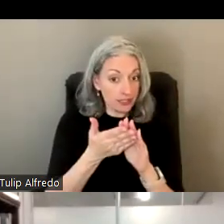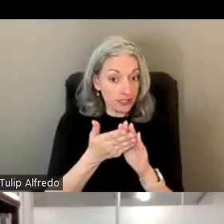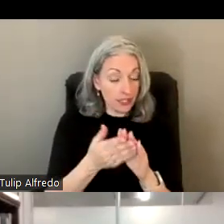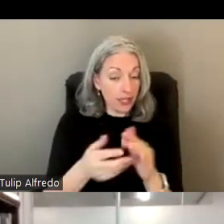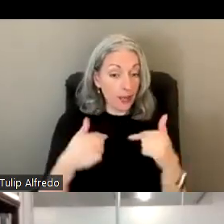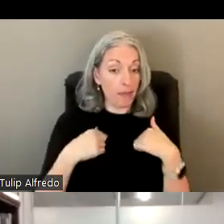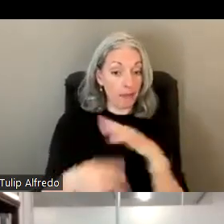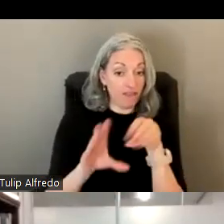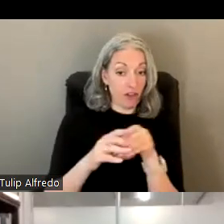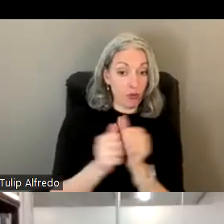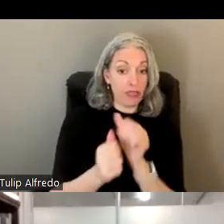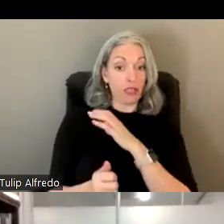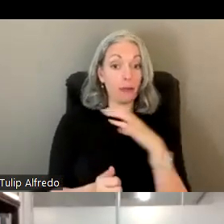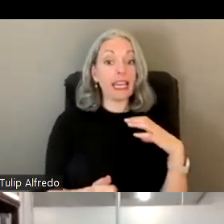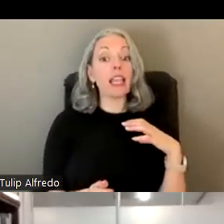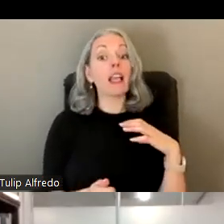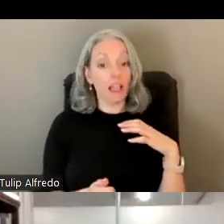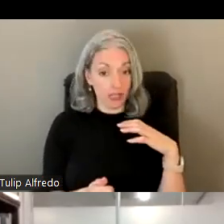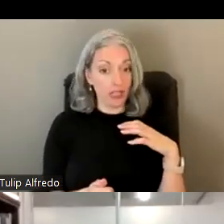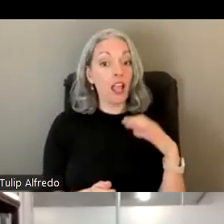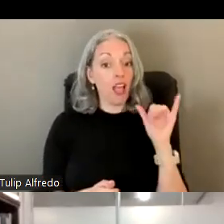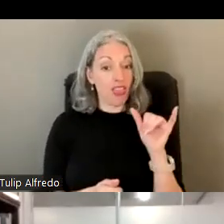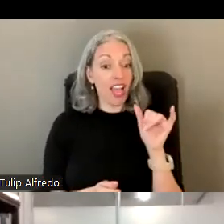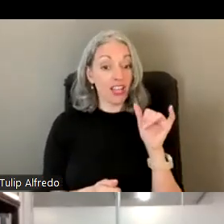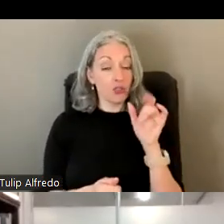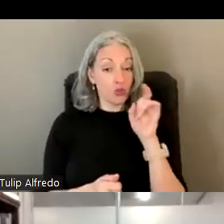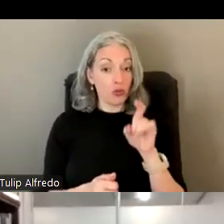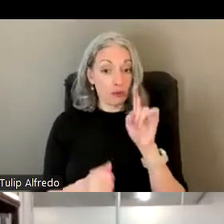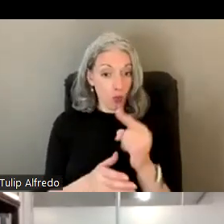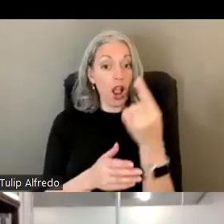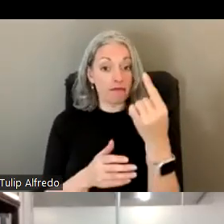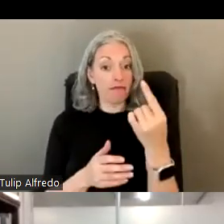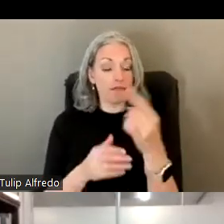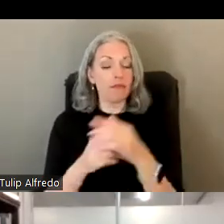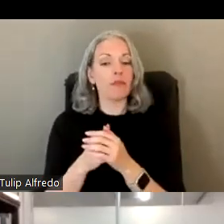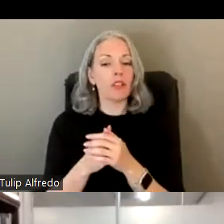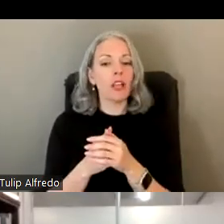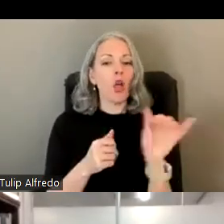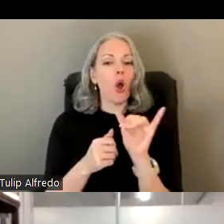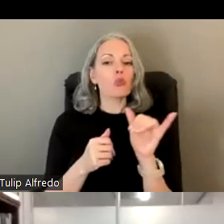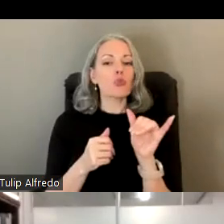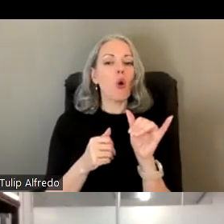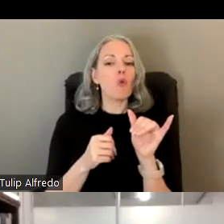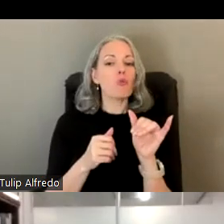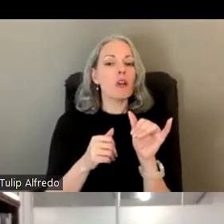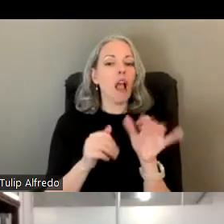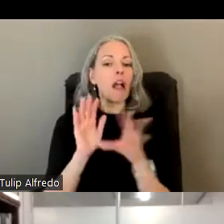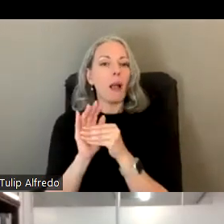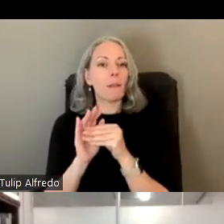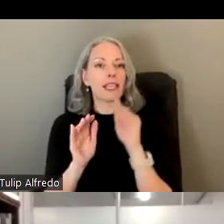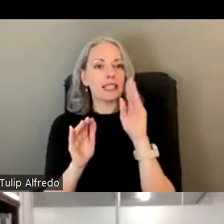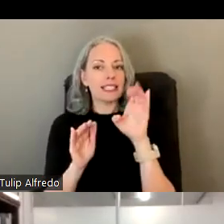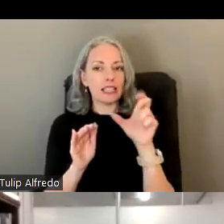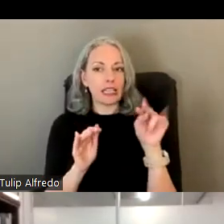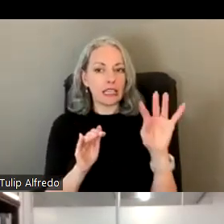committee, that that should be one of them that we put forward. And then I'll echo Celine as it comes